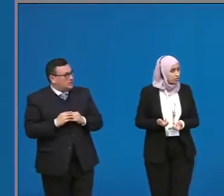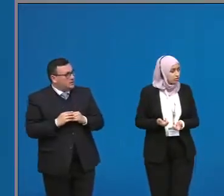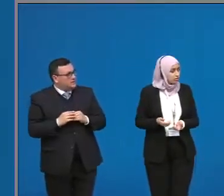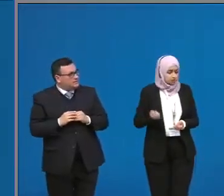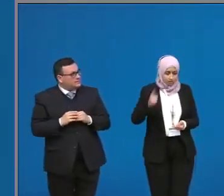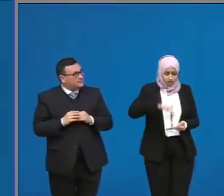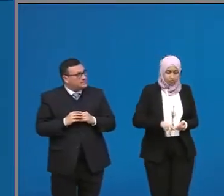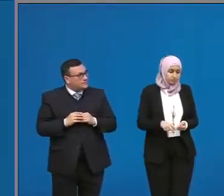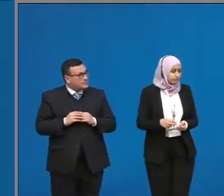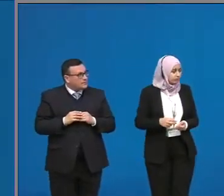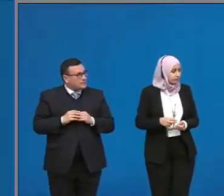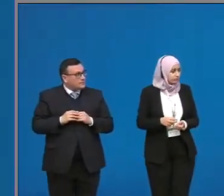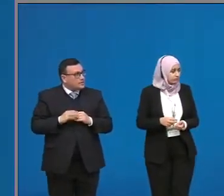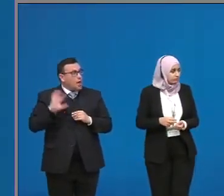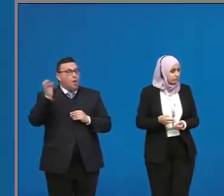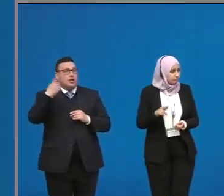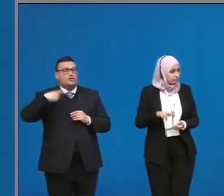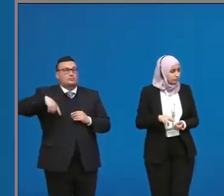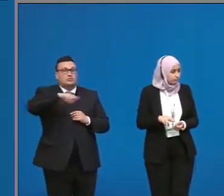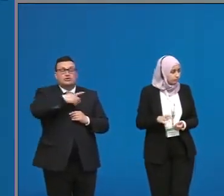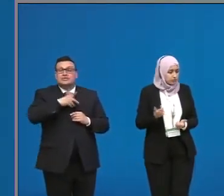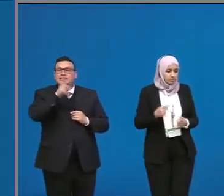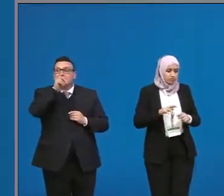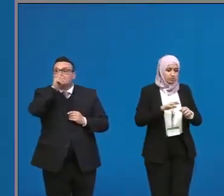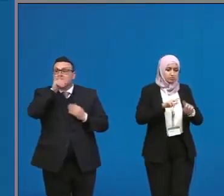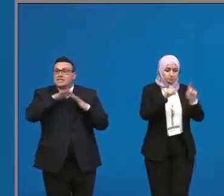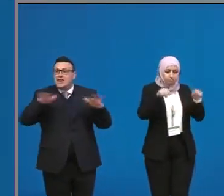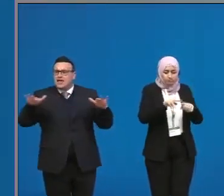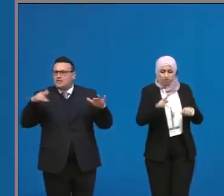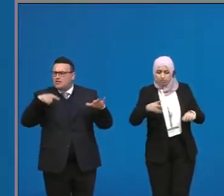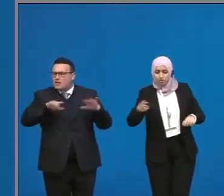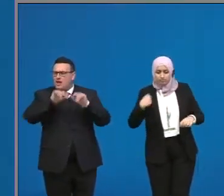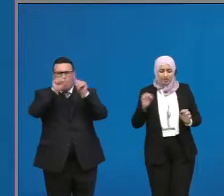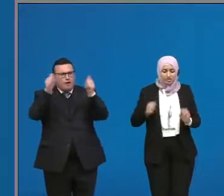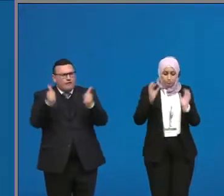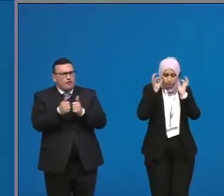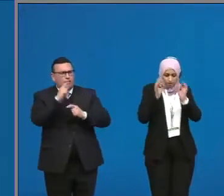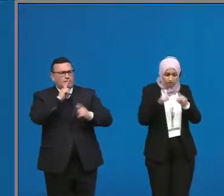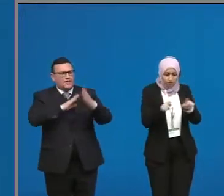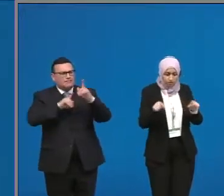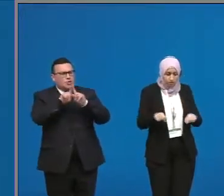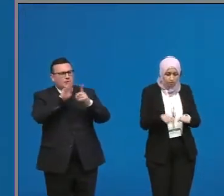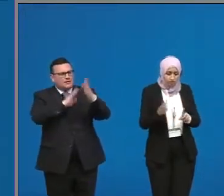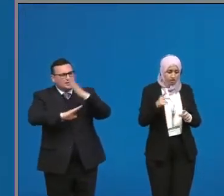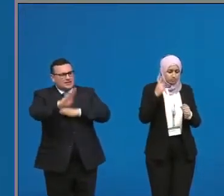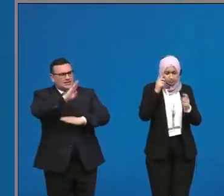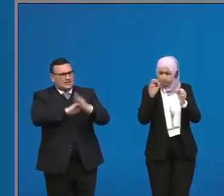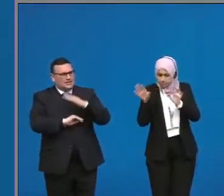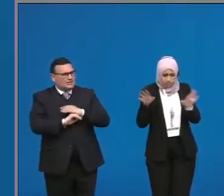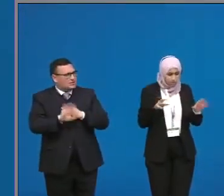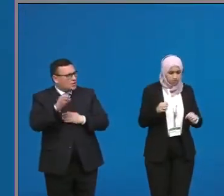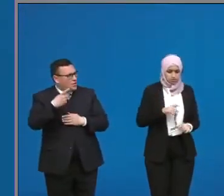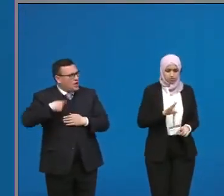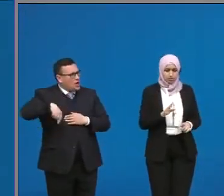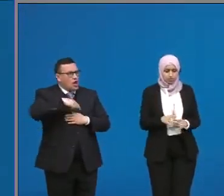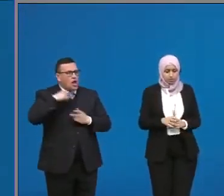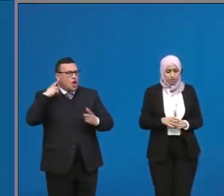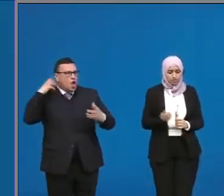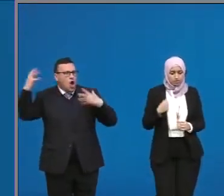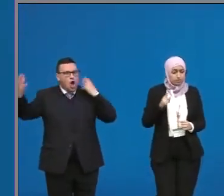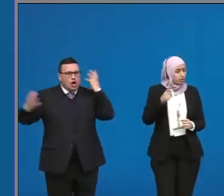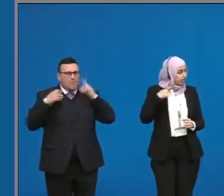When we are in a silent place, also we are facing a kind of disability. When we are in a noisy place,